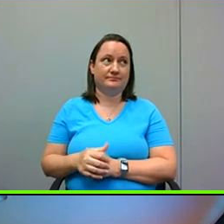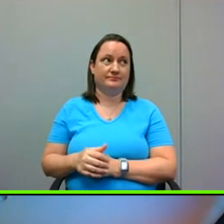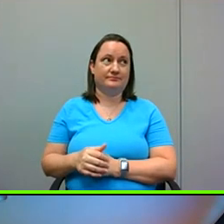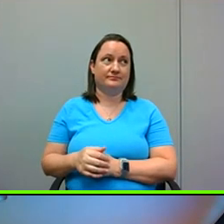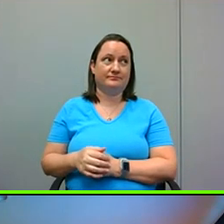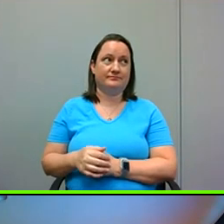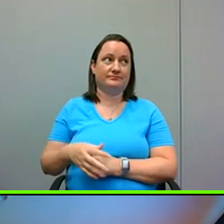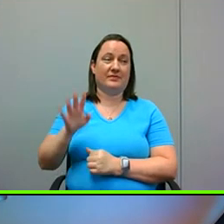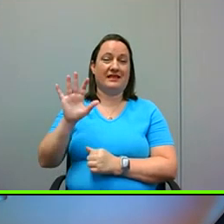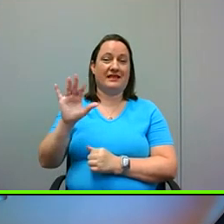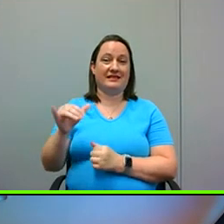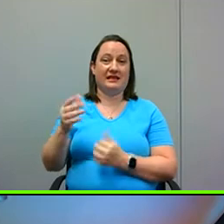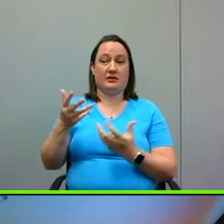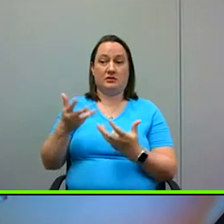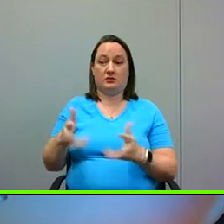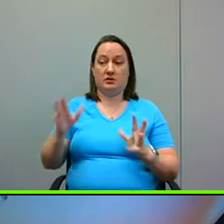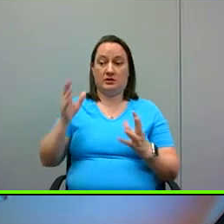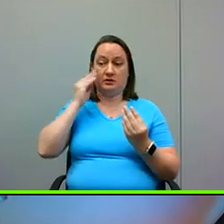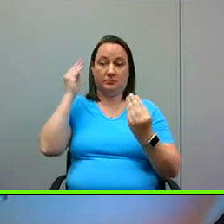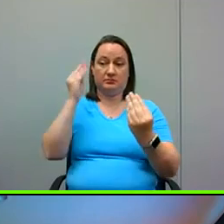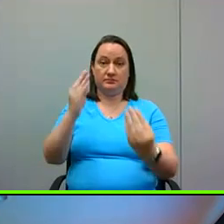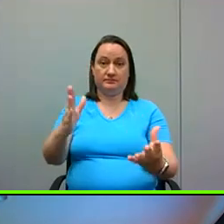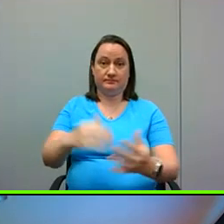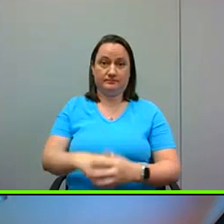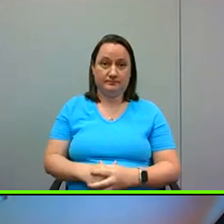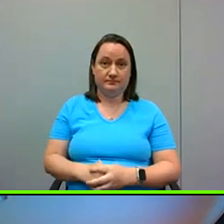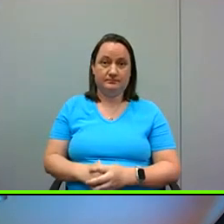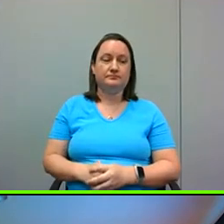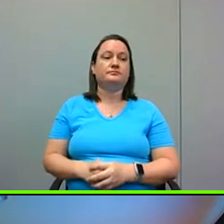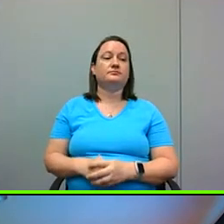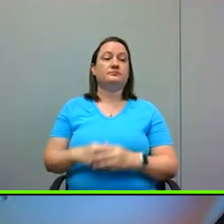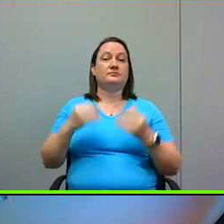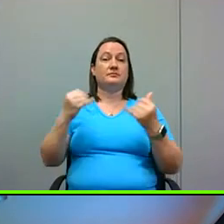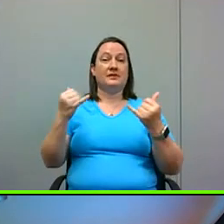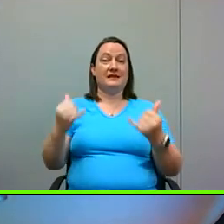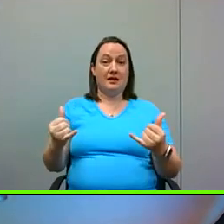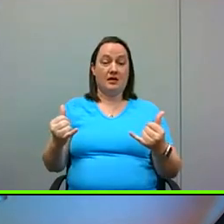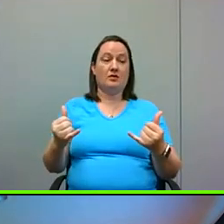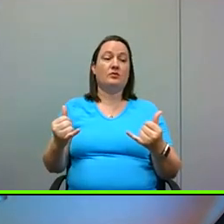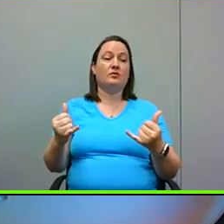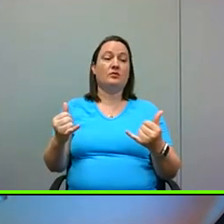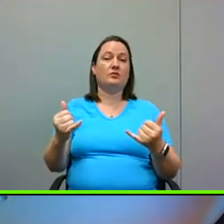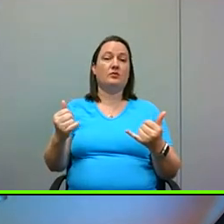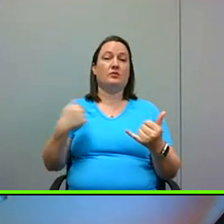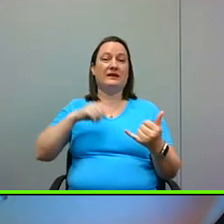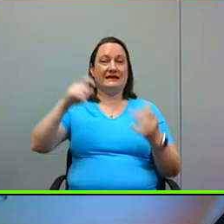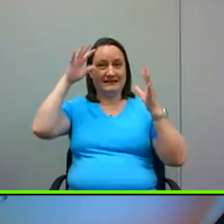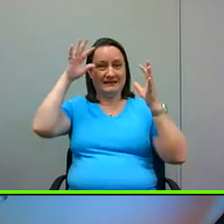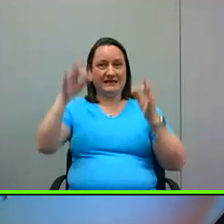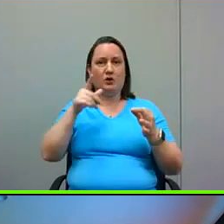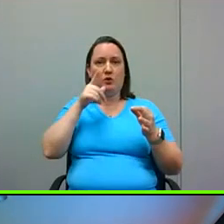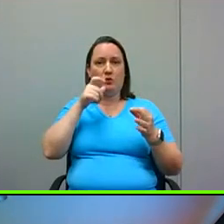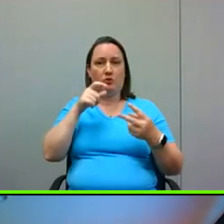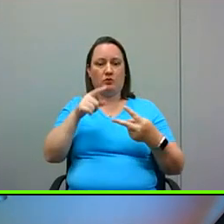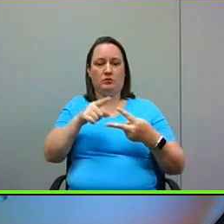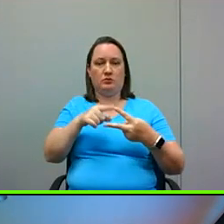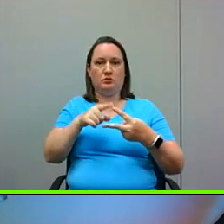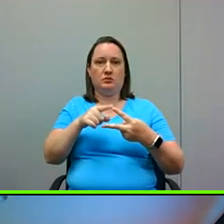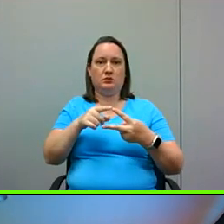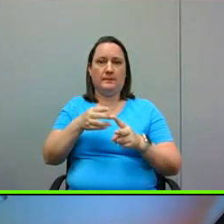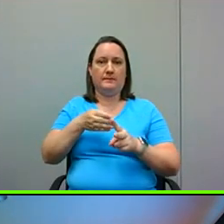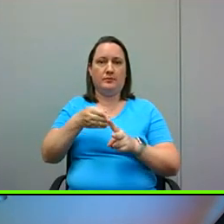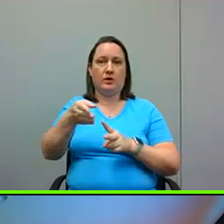So that concludes the information I need to give you. So now we just need to decide who is going